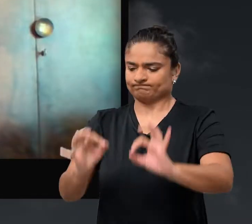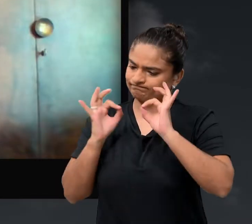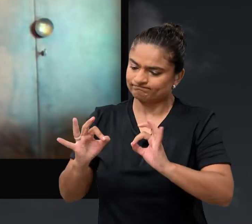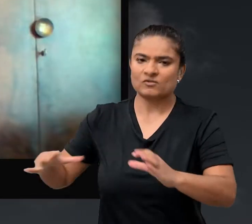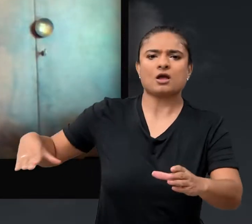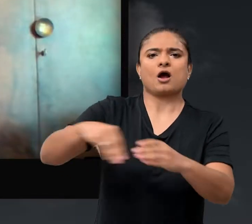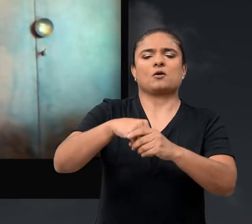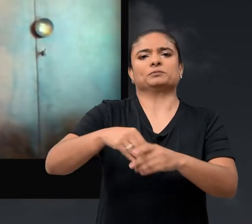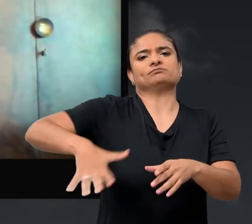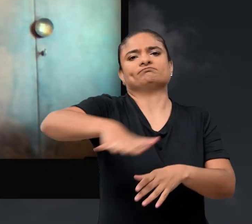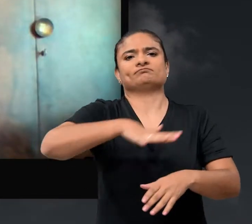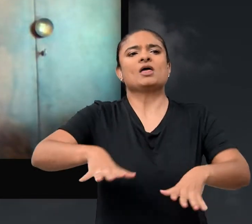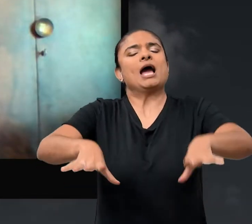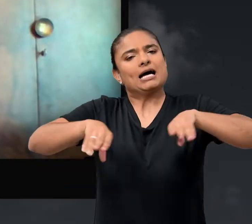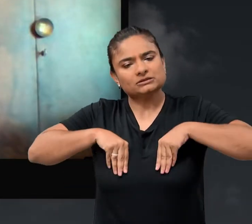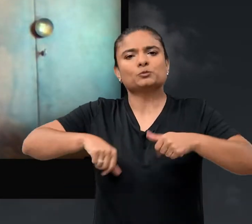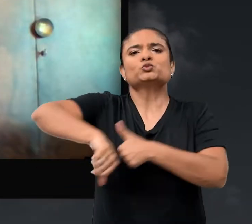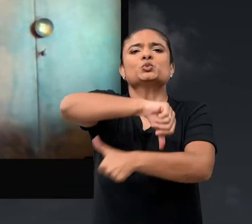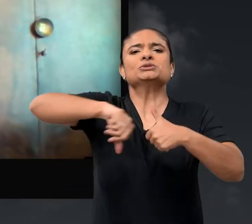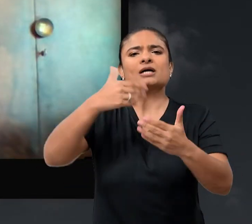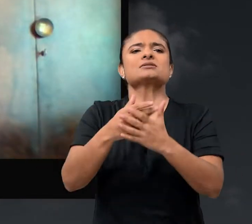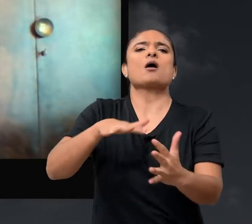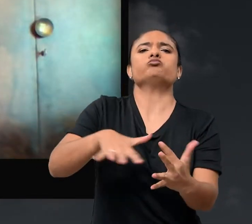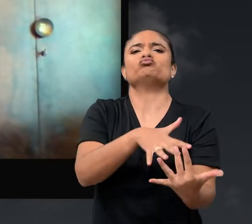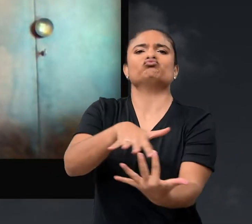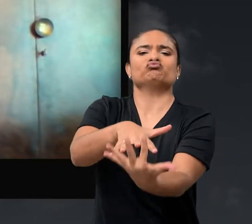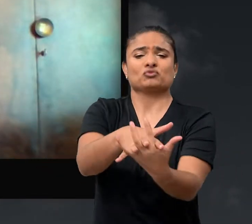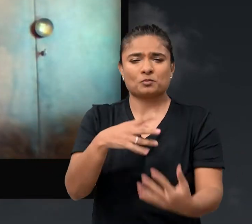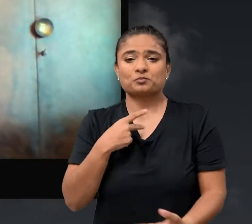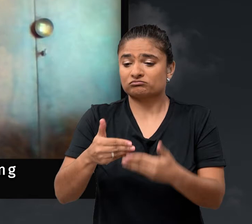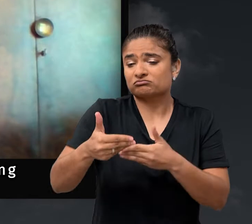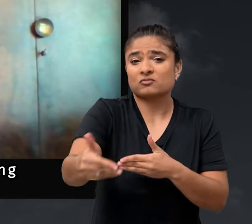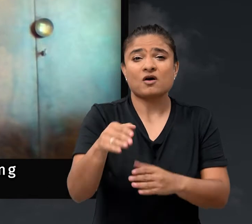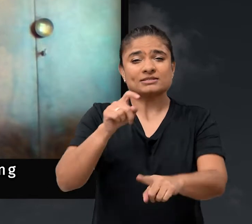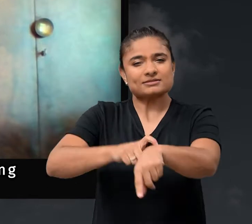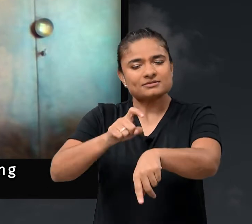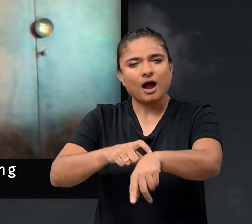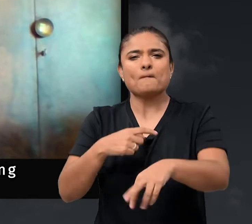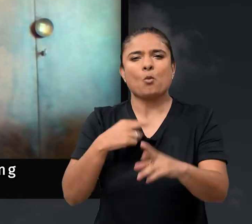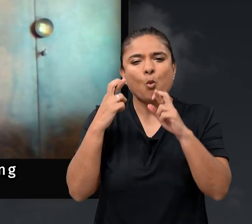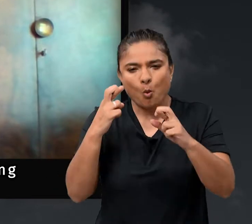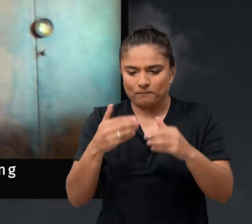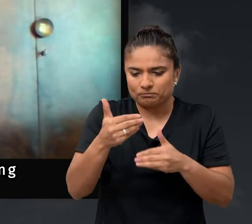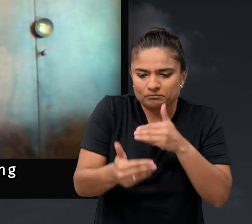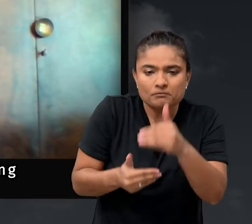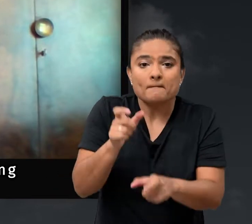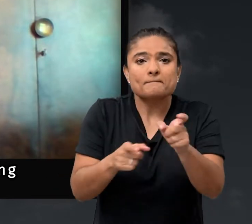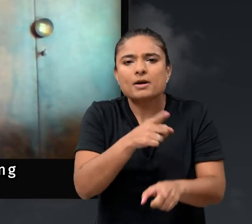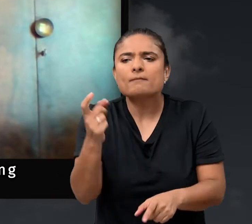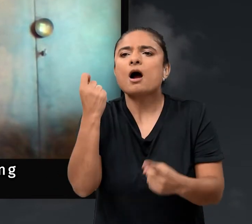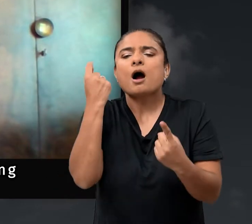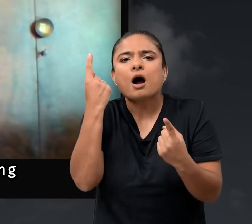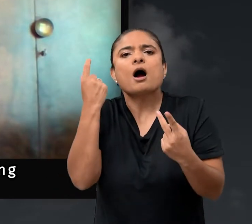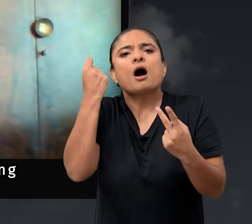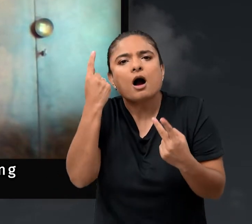You'll find, though, that as people with disabilities or someone who's acquired a disability over time grows into